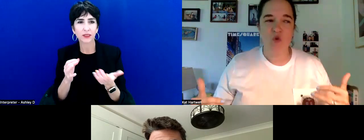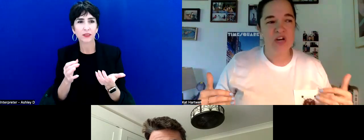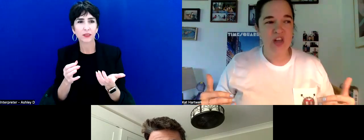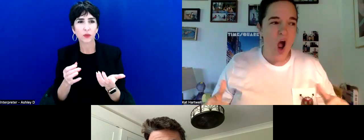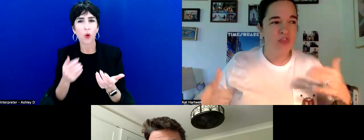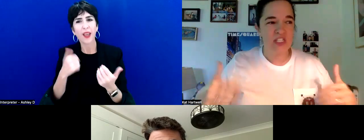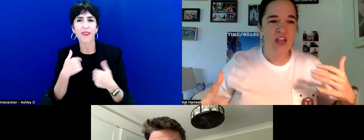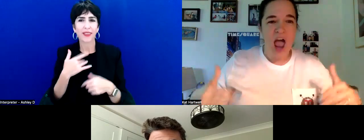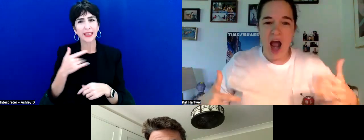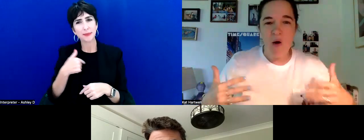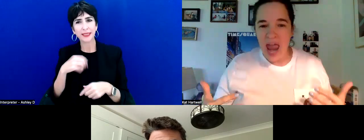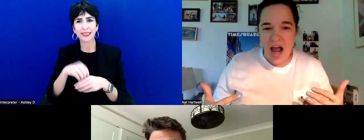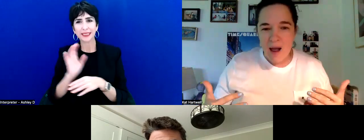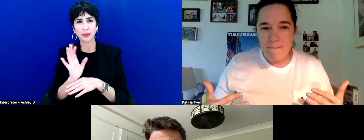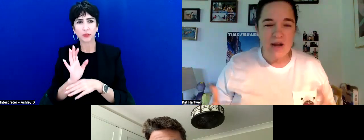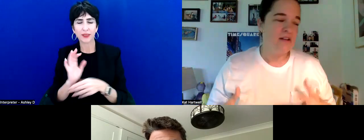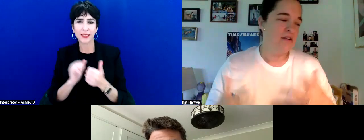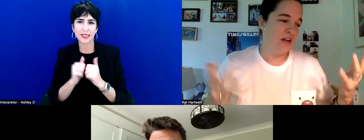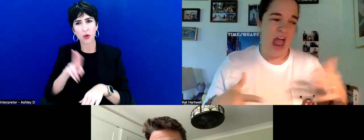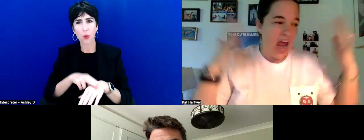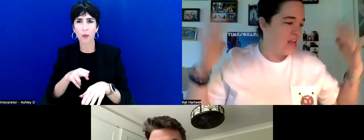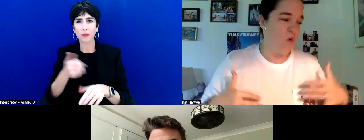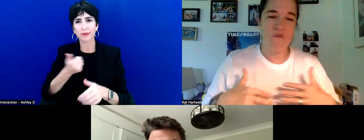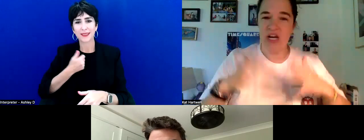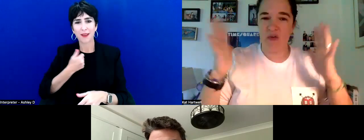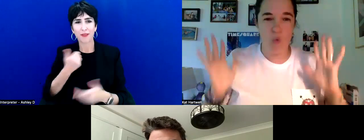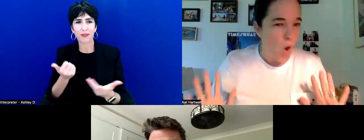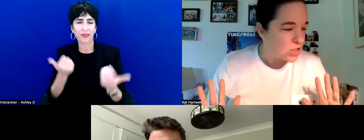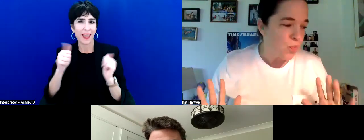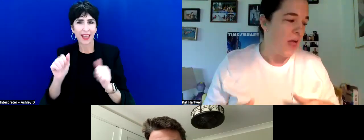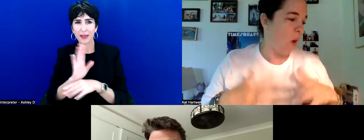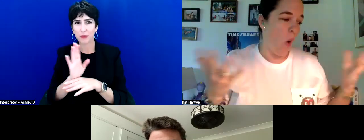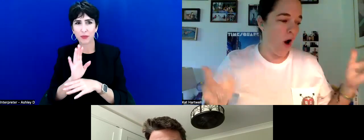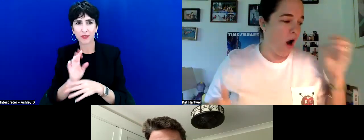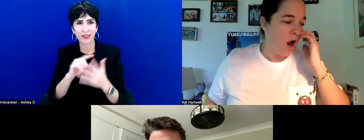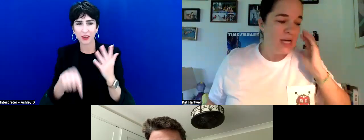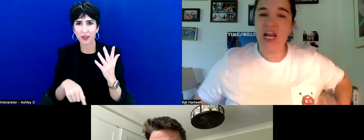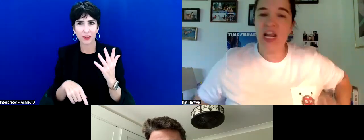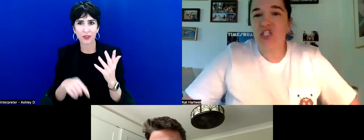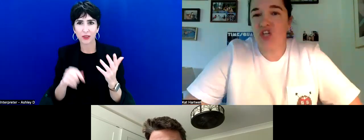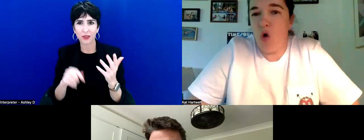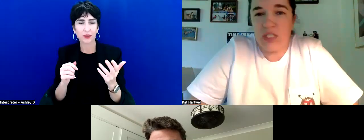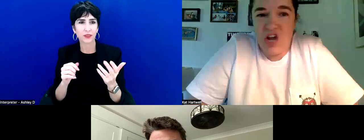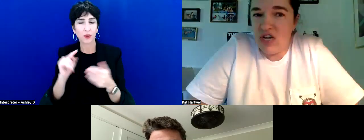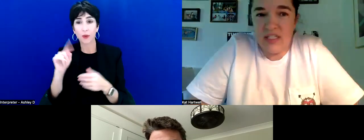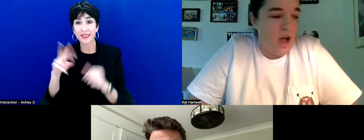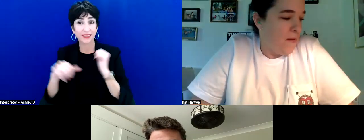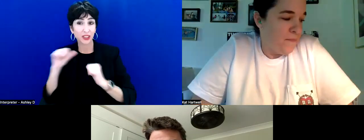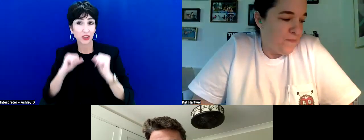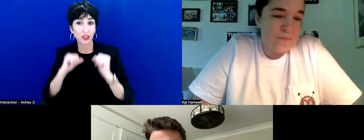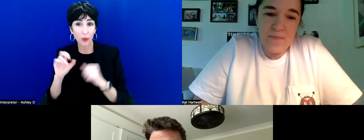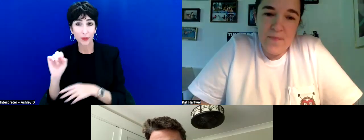in the movie, this is how I am. Any movie you work with or TV show